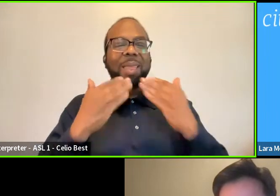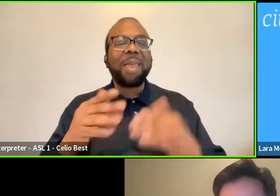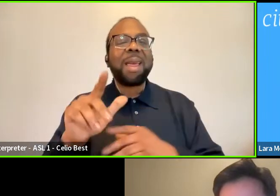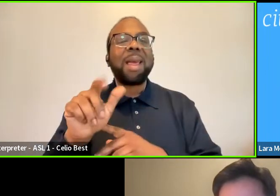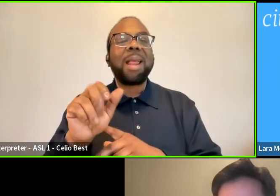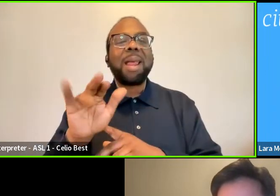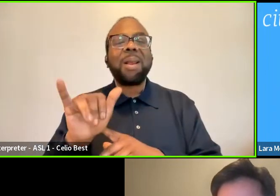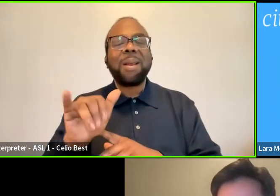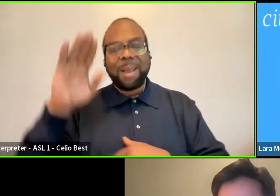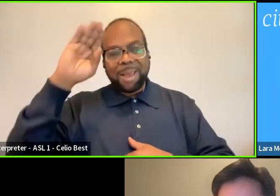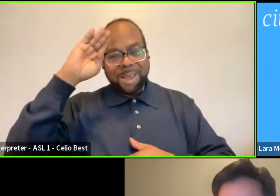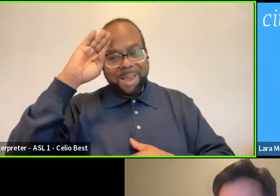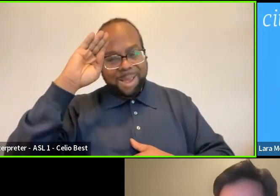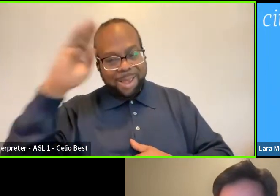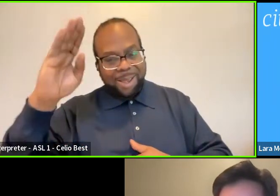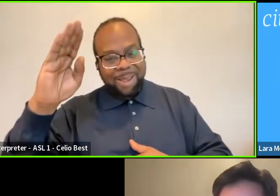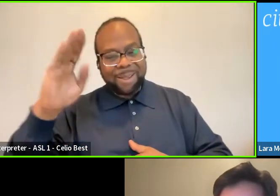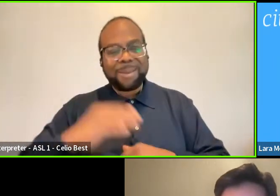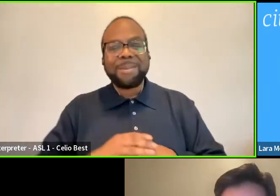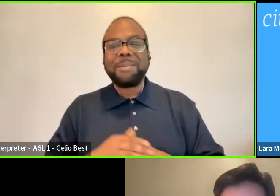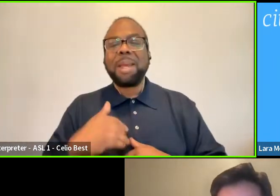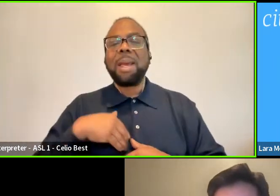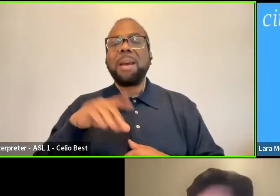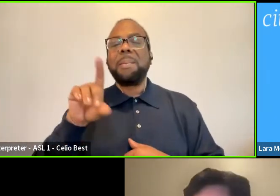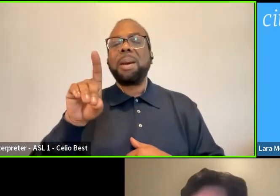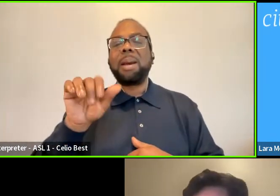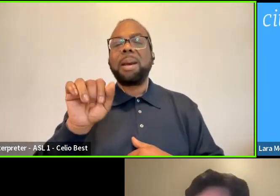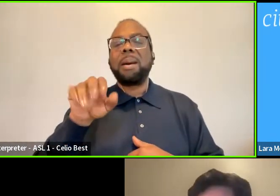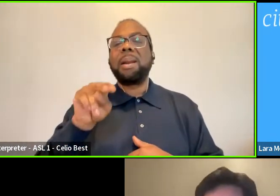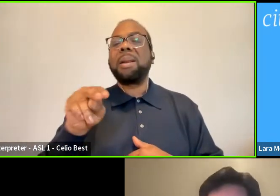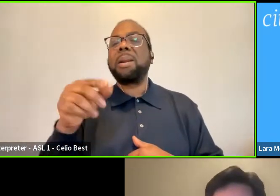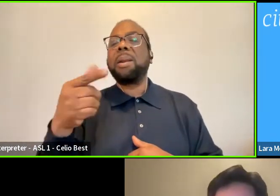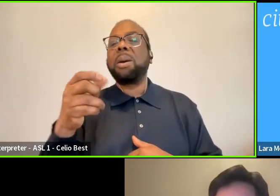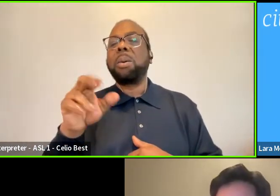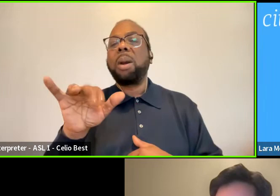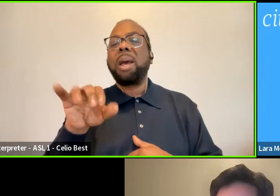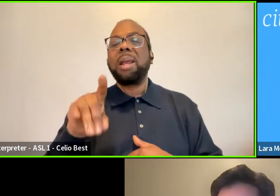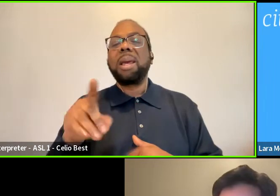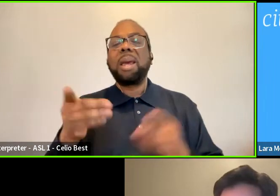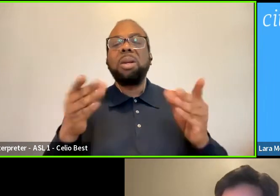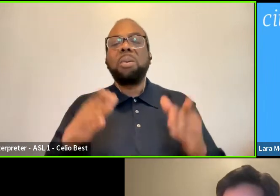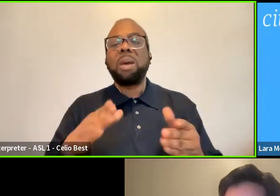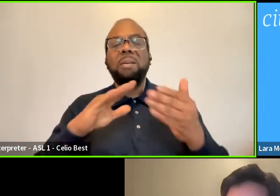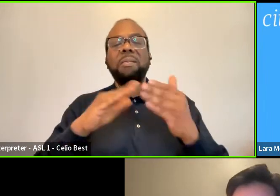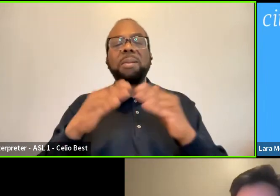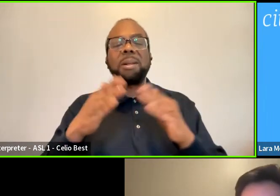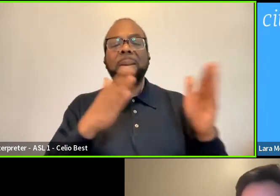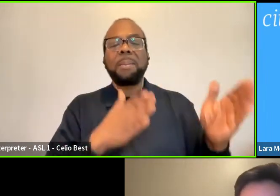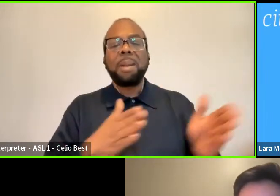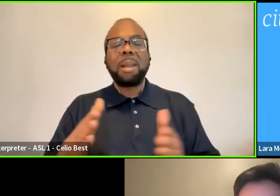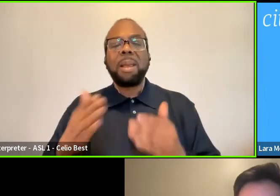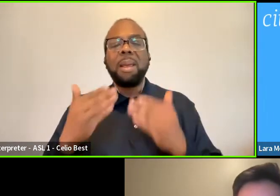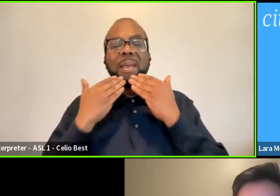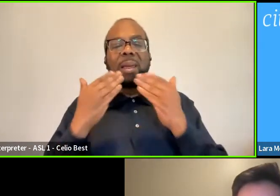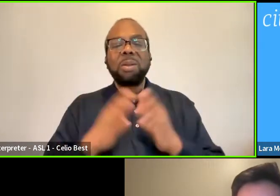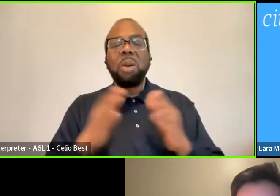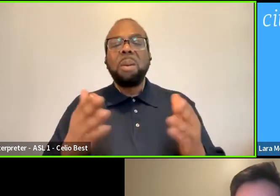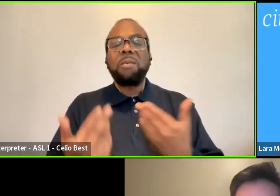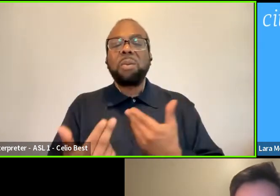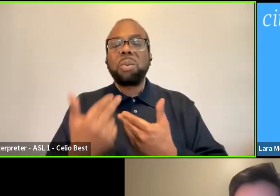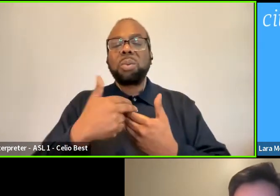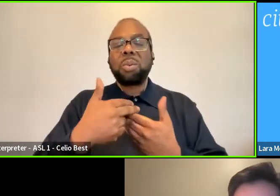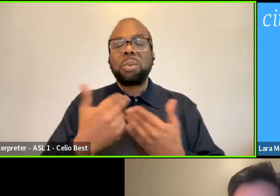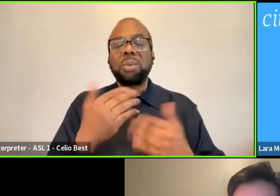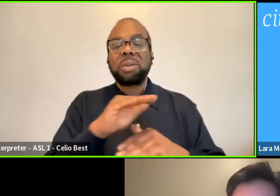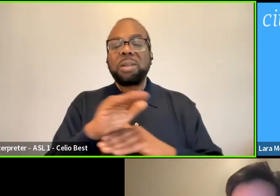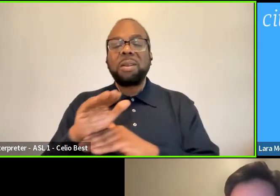Hi, everybody. I'm Dan Garodnik, Director of the Department of City Planning. Thank you all so much for joining us this evening.